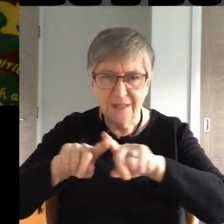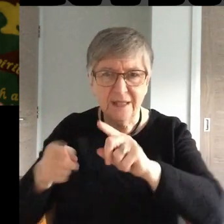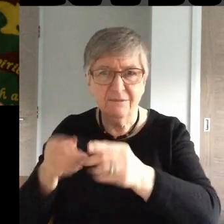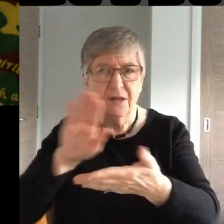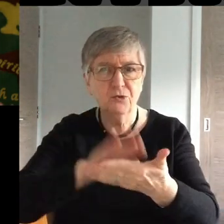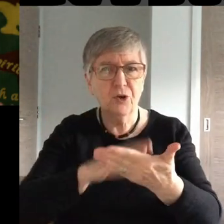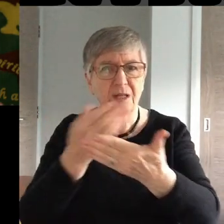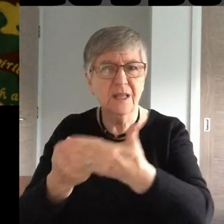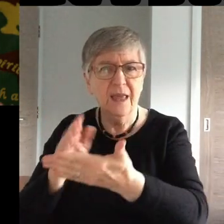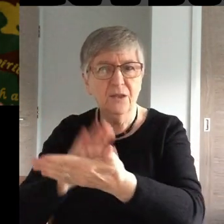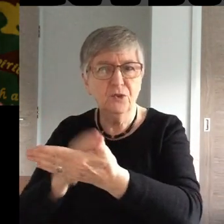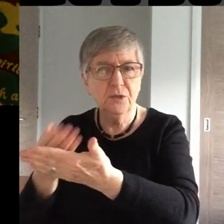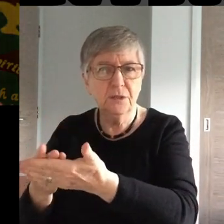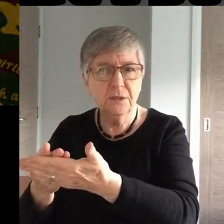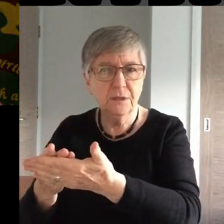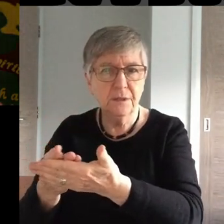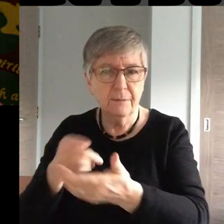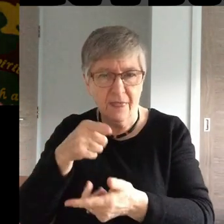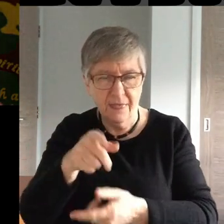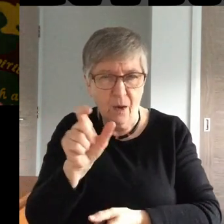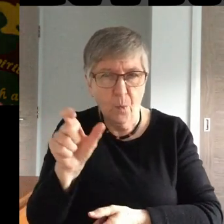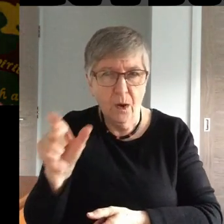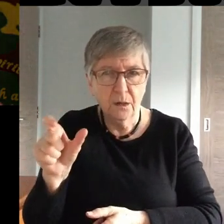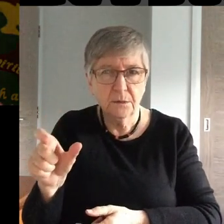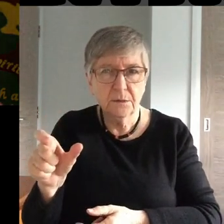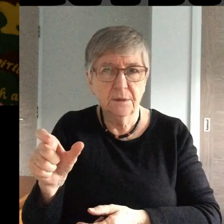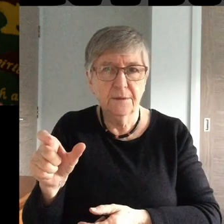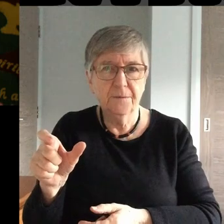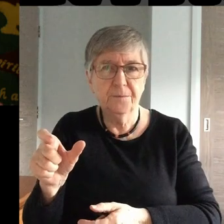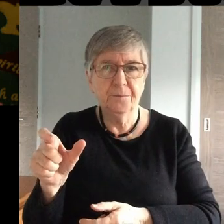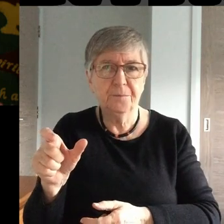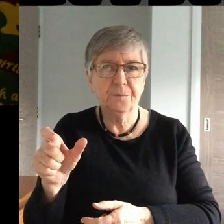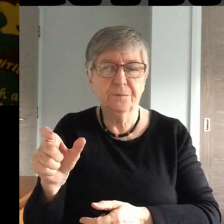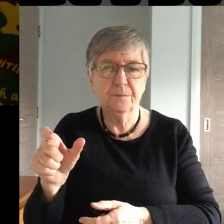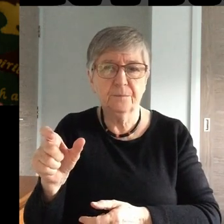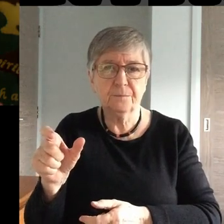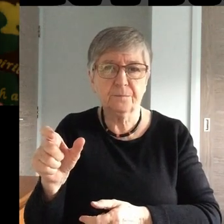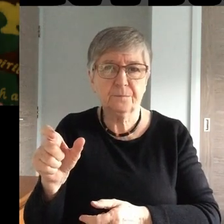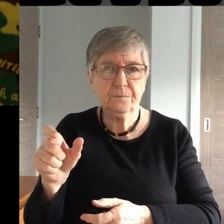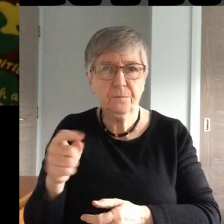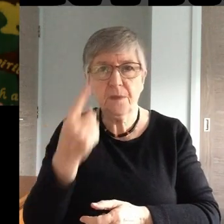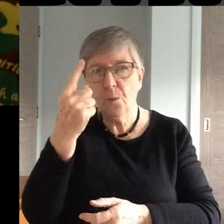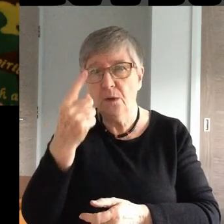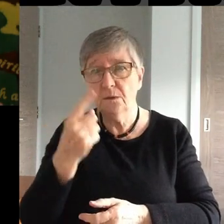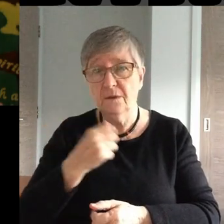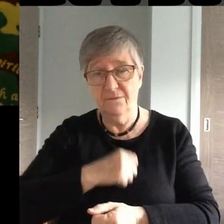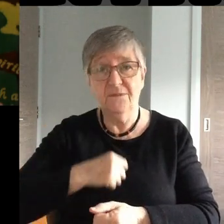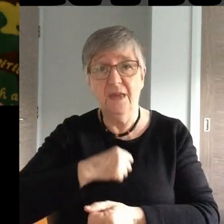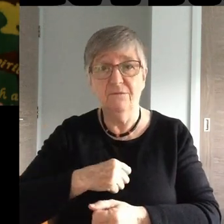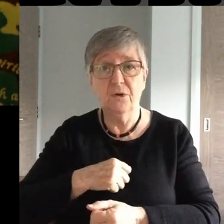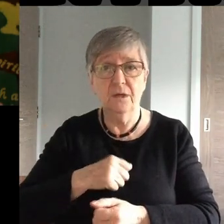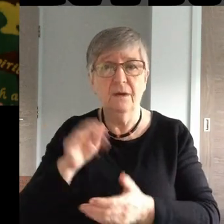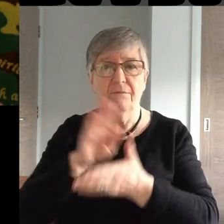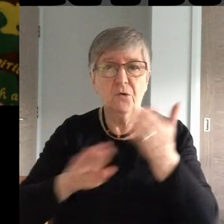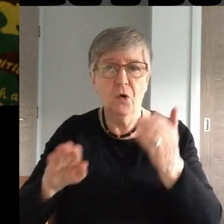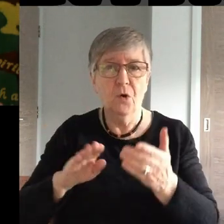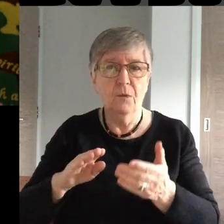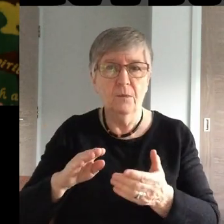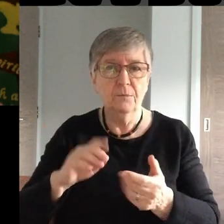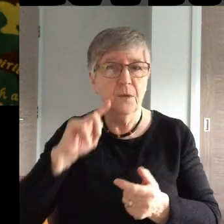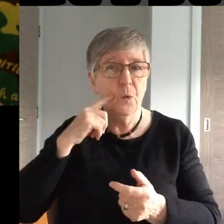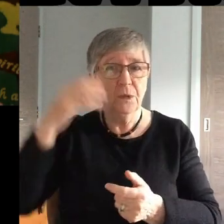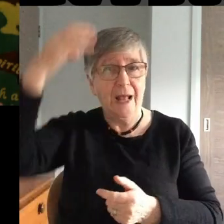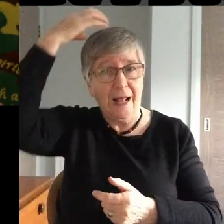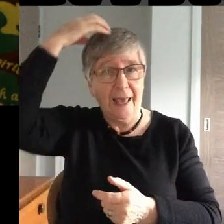different translations that I could find about that specific concept of vain conceit. And one of my favourite ones came from